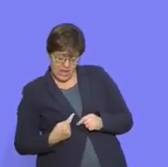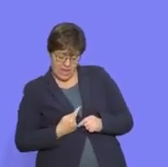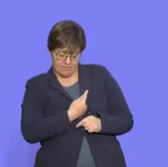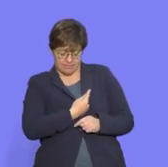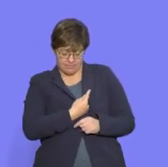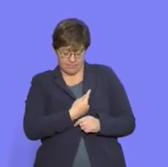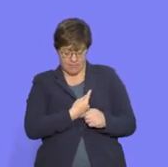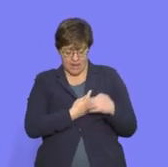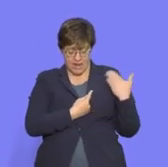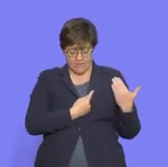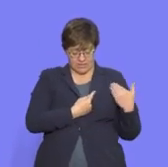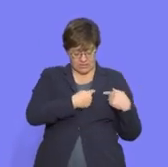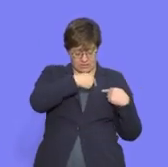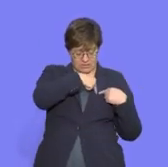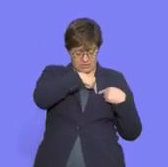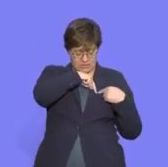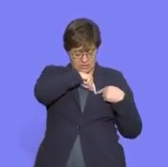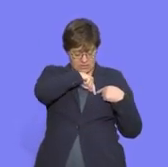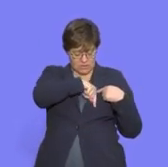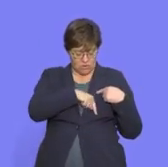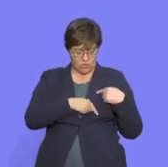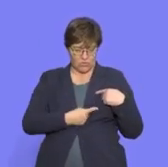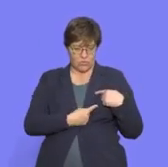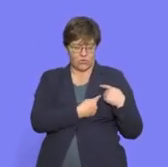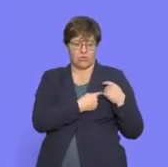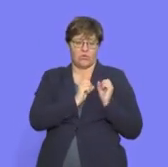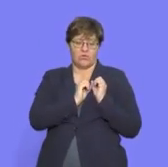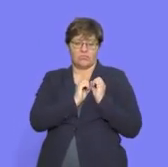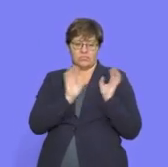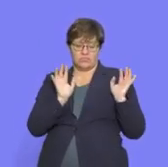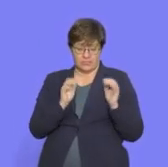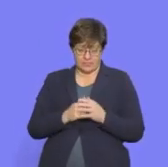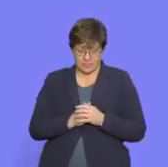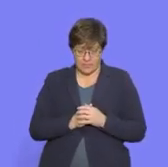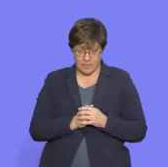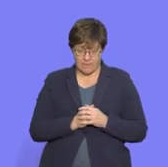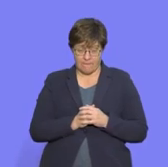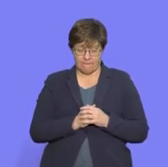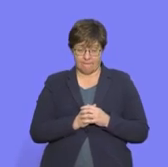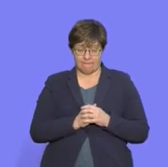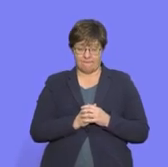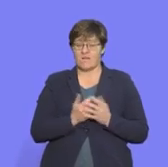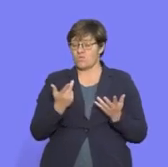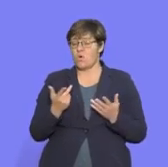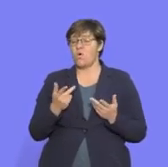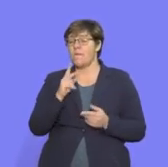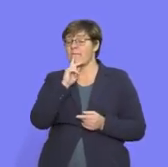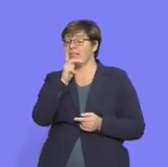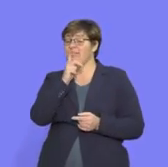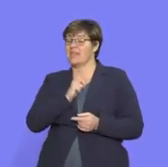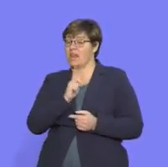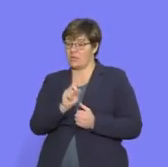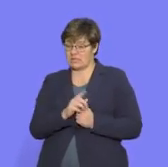to the left atrium. So it needs to, come back over here. So basically what you have to tell